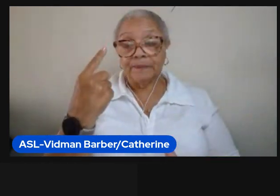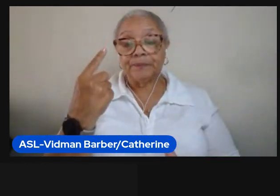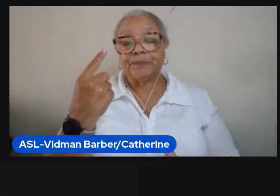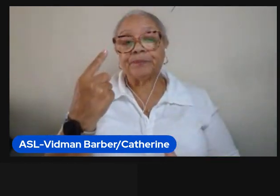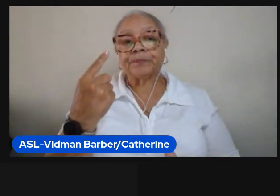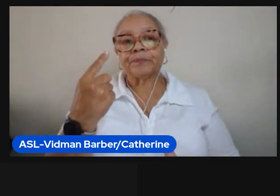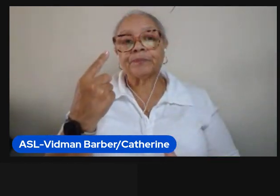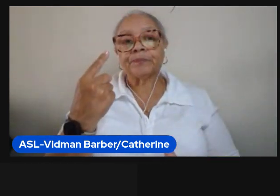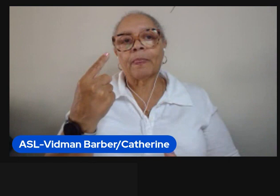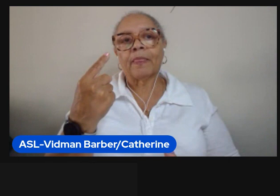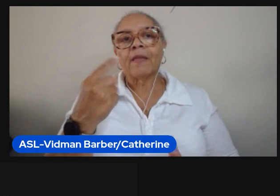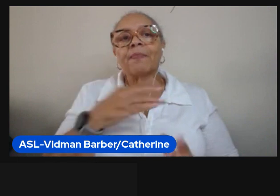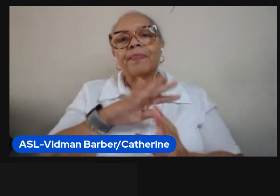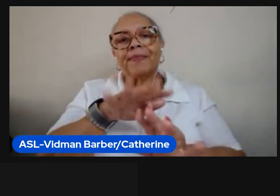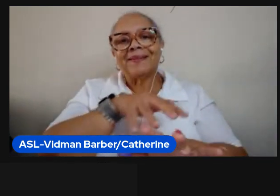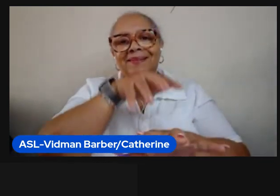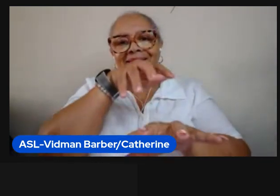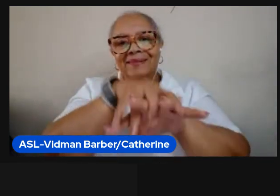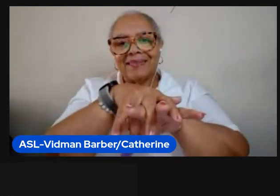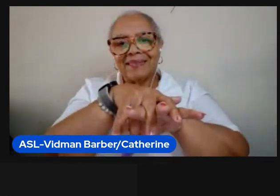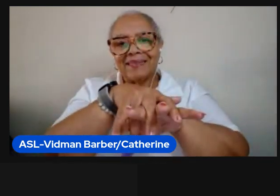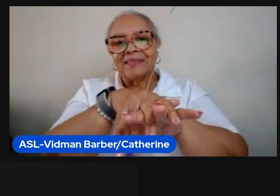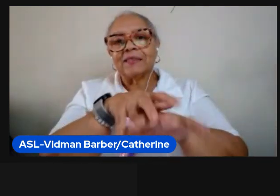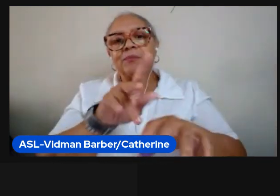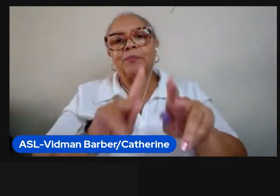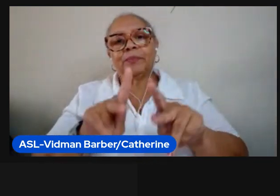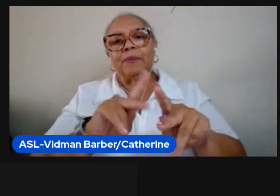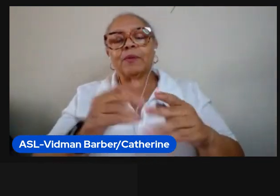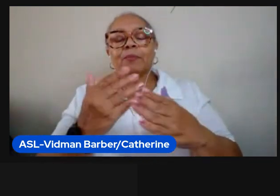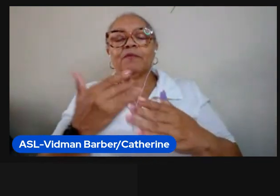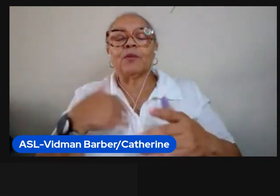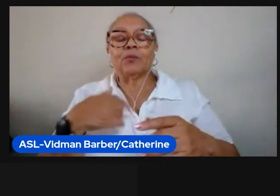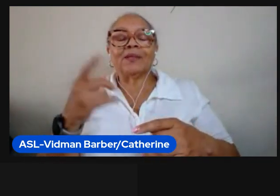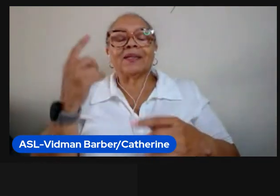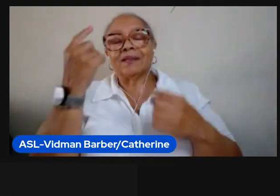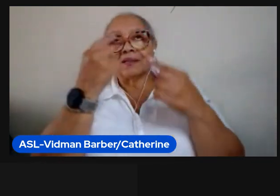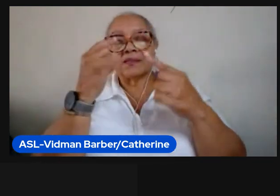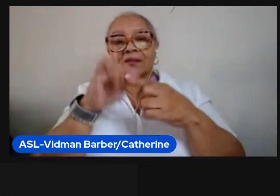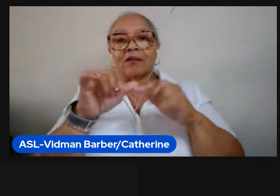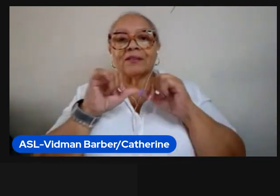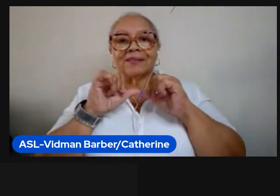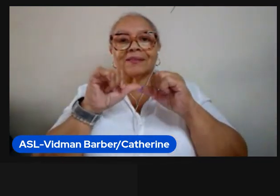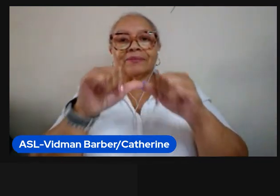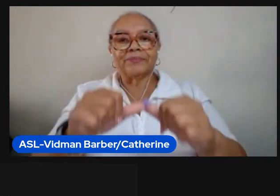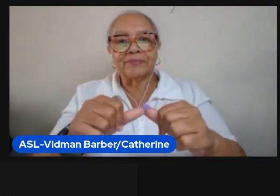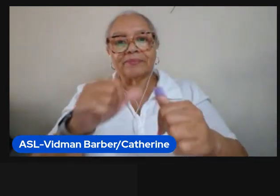the indigenous before we can think of a sustainable vaccine development strategy.